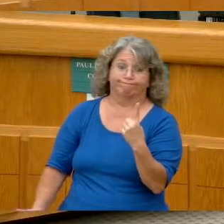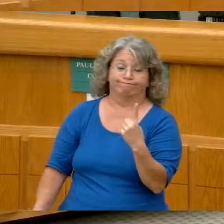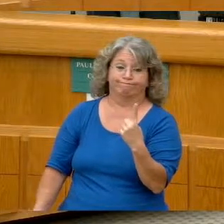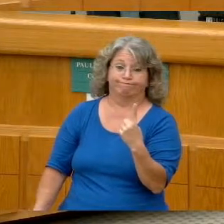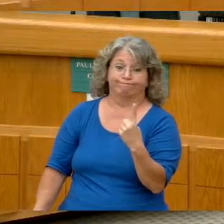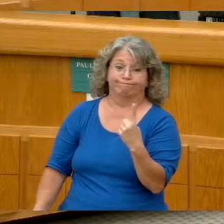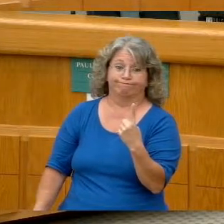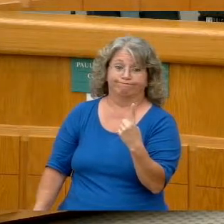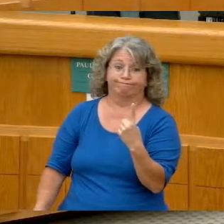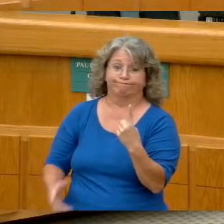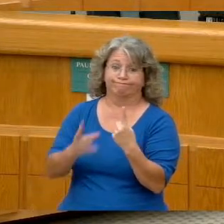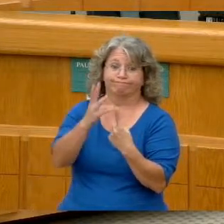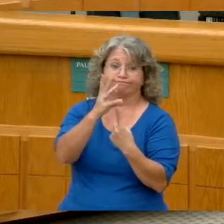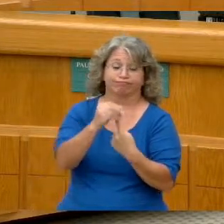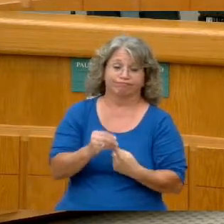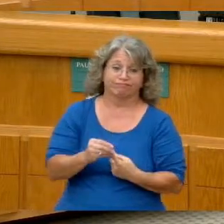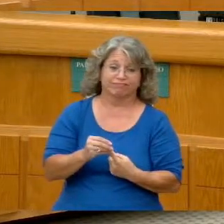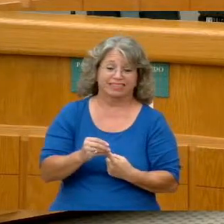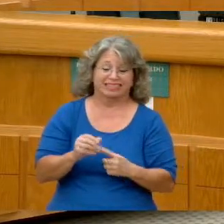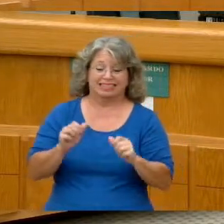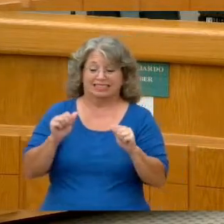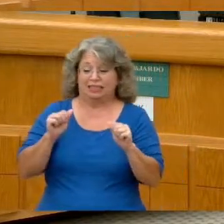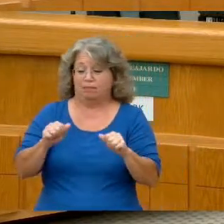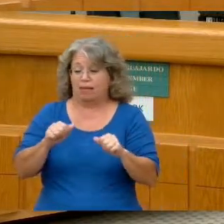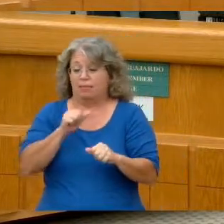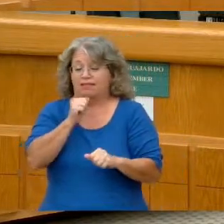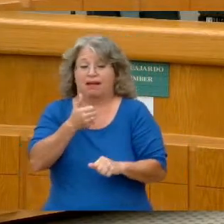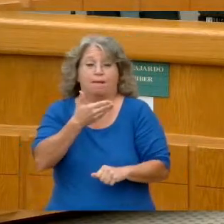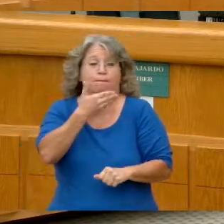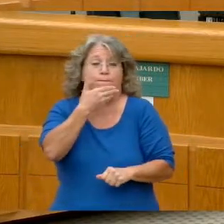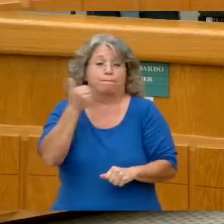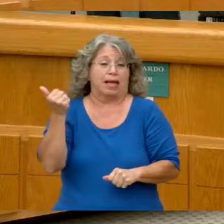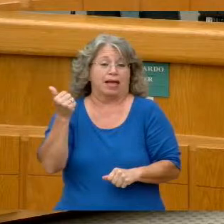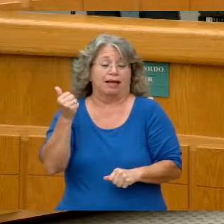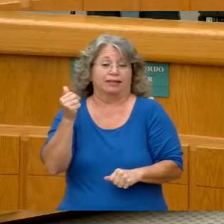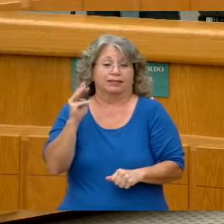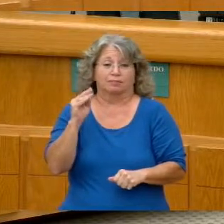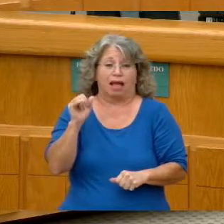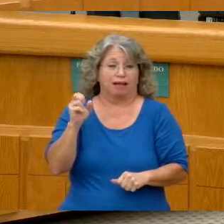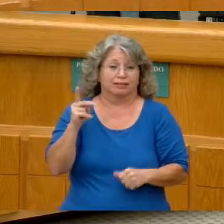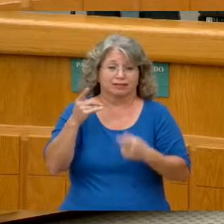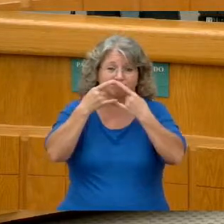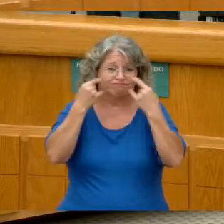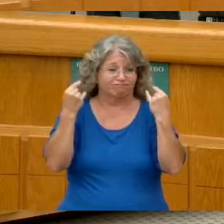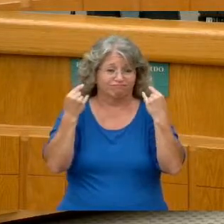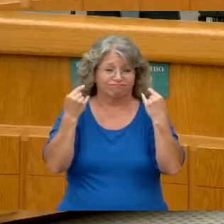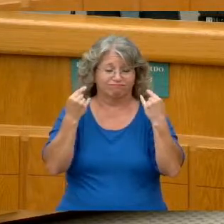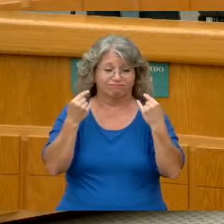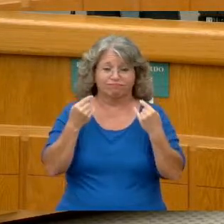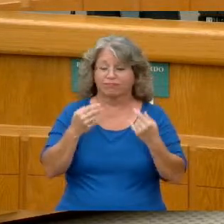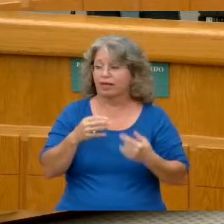Okay, so possibly this is not the best mask to wear because you can blow out the candle. So let's do it again with the